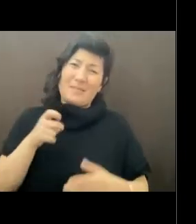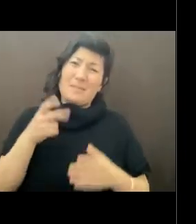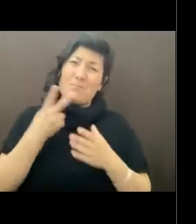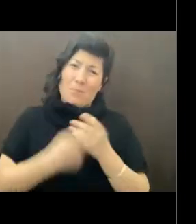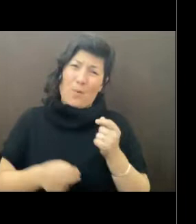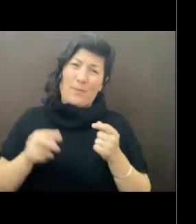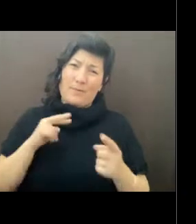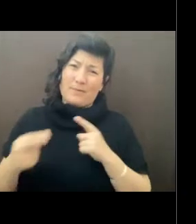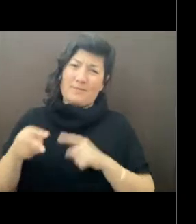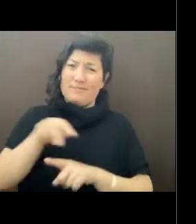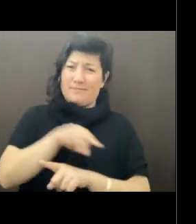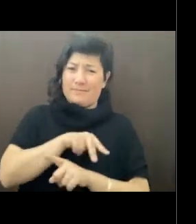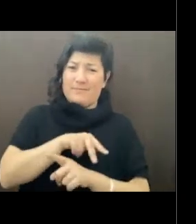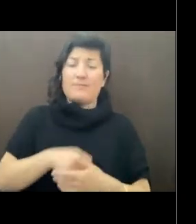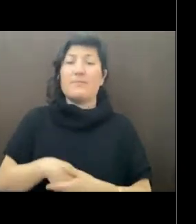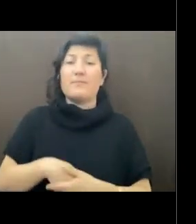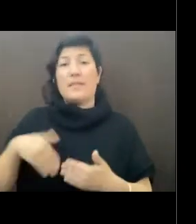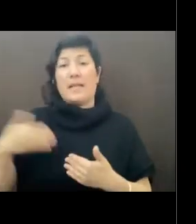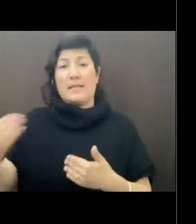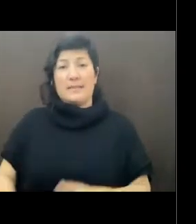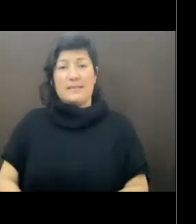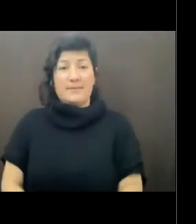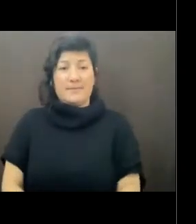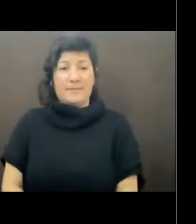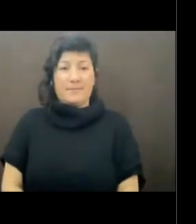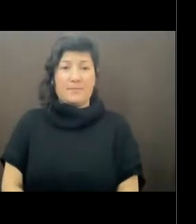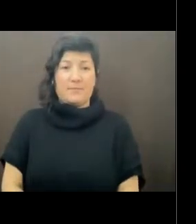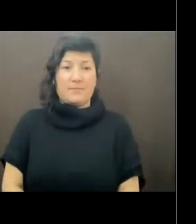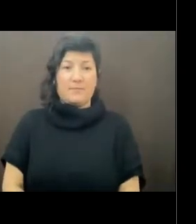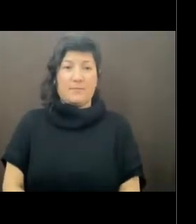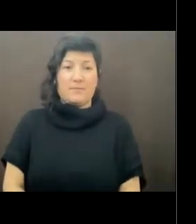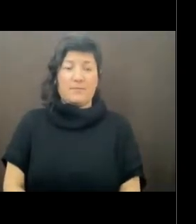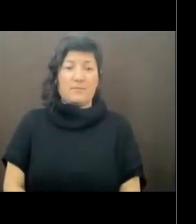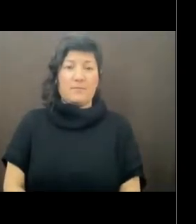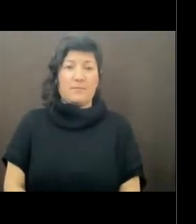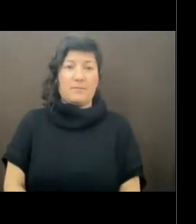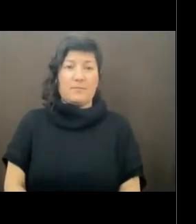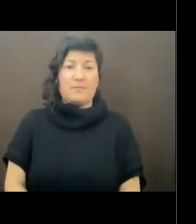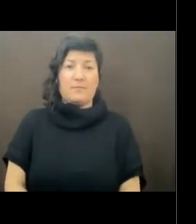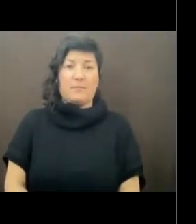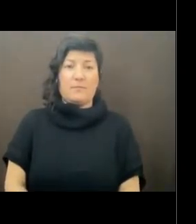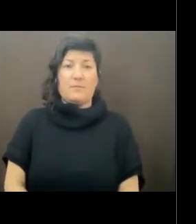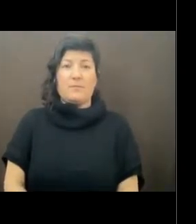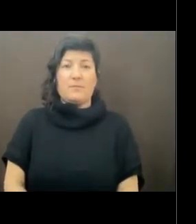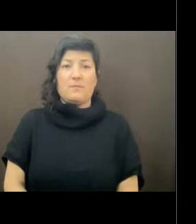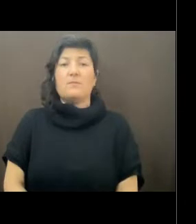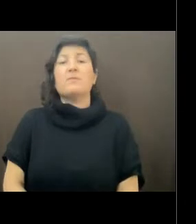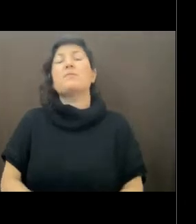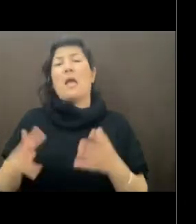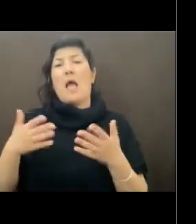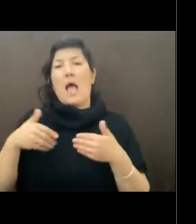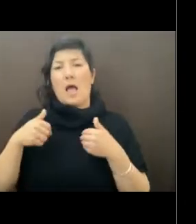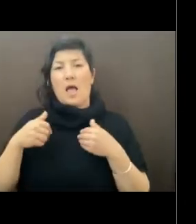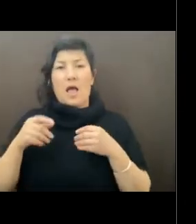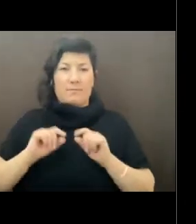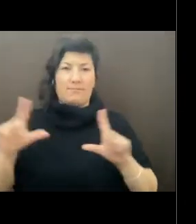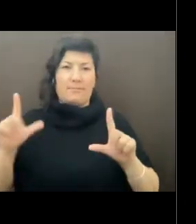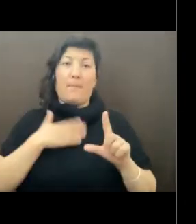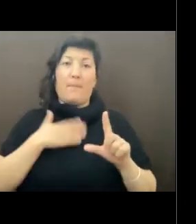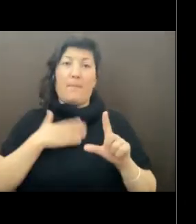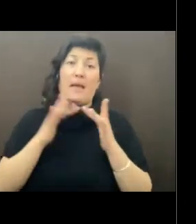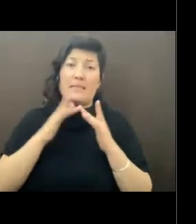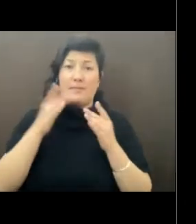that equation. If you move to the next slide, please. Just to sum up for you, I'll leave up some contact details here. I'm happy to talk about